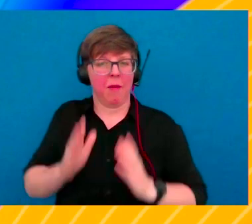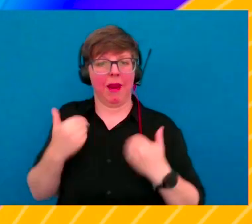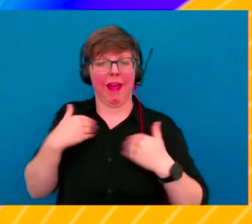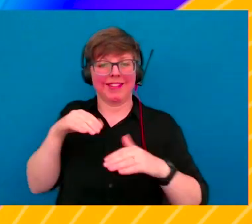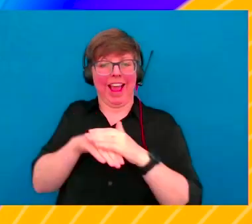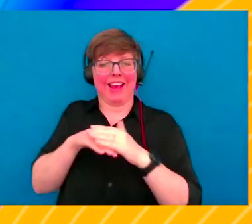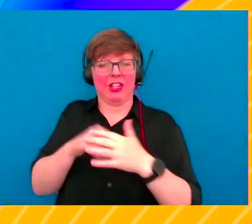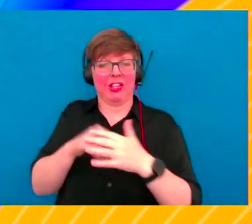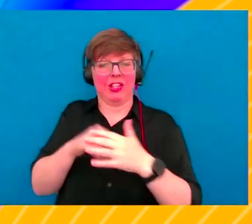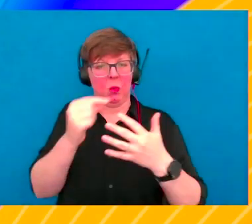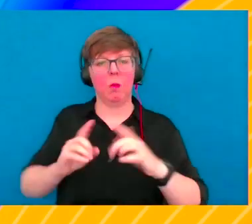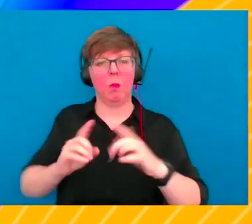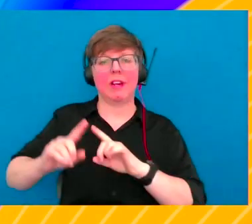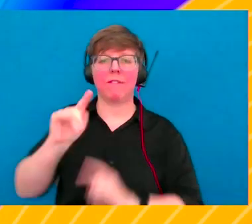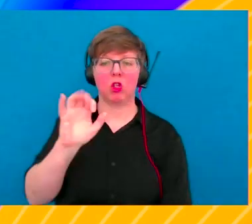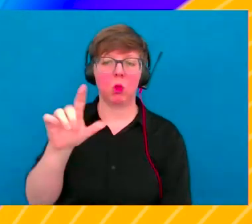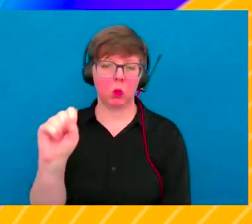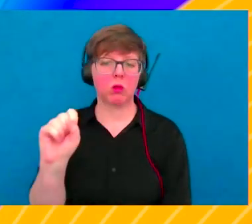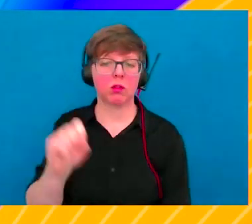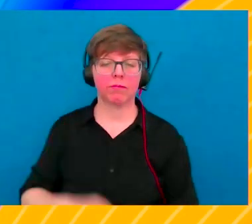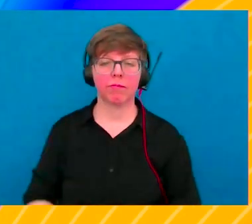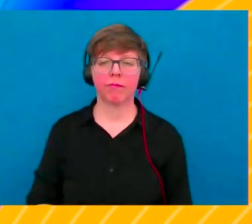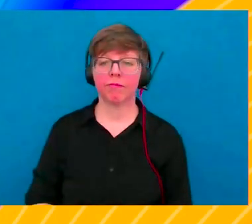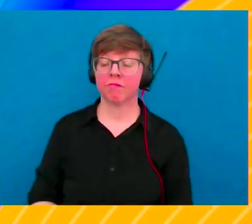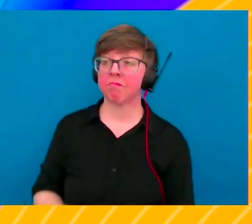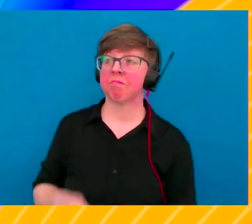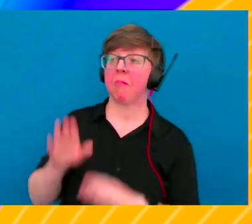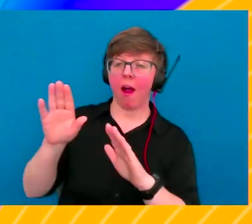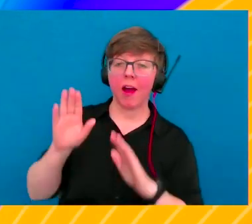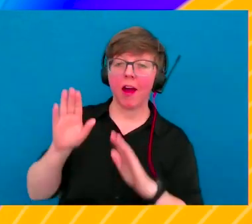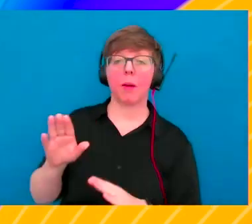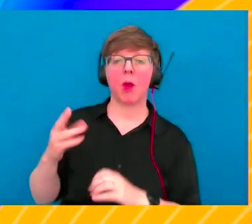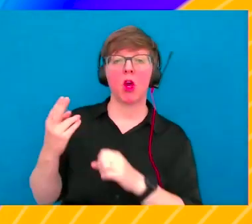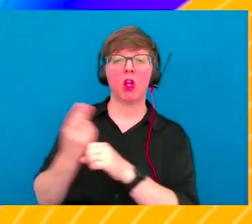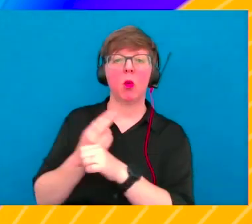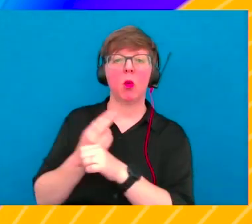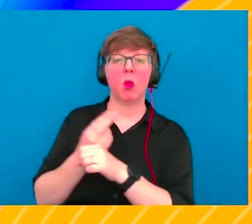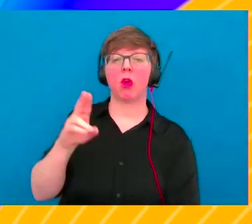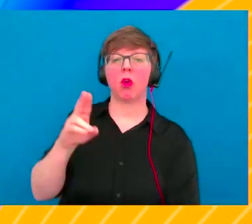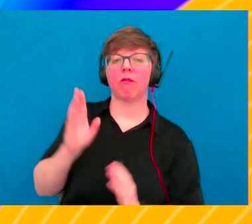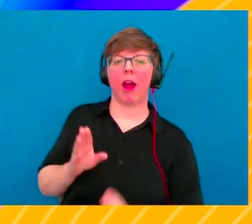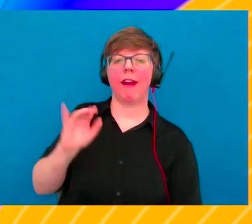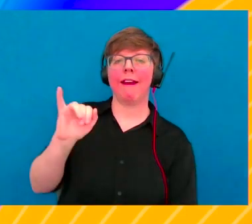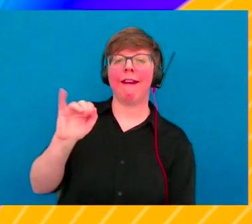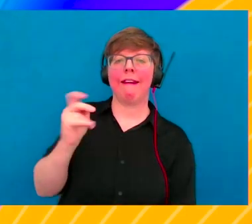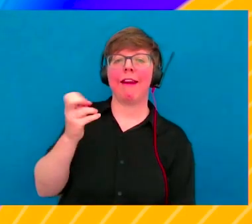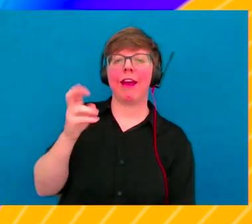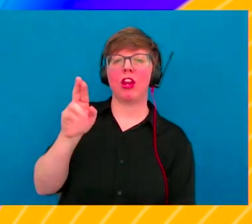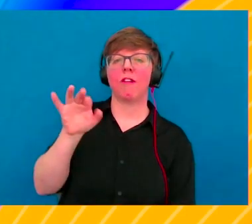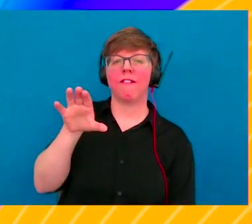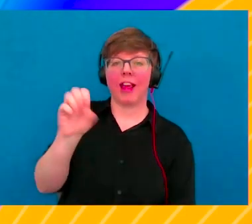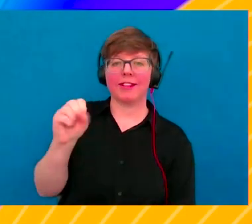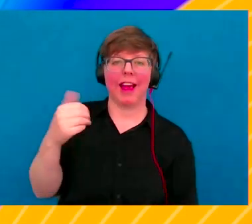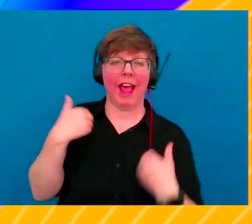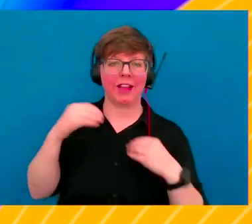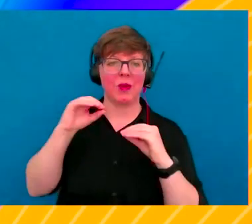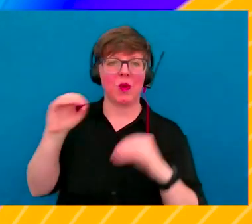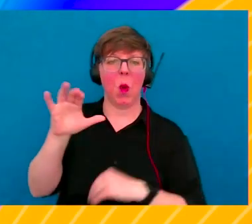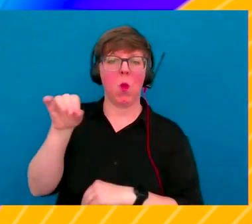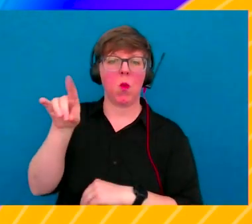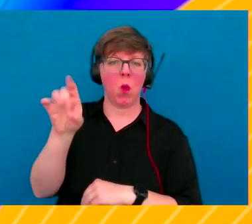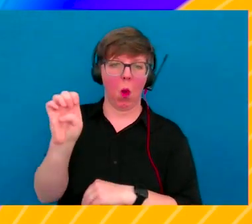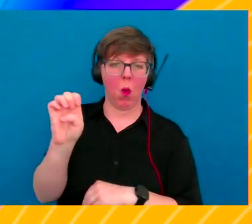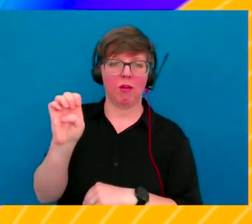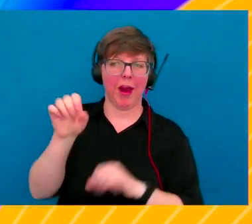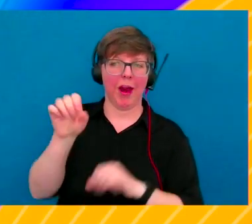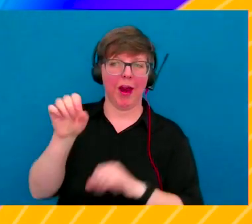Yeah, awesome. User interface faces kind of gives me a hint at no code possibilities, so I'm kind of interested to hear what this is